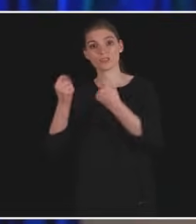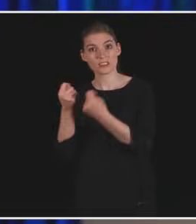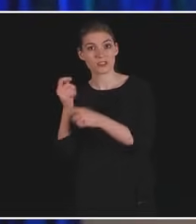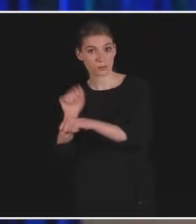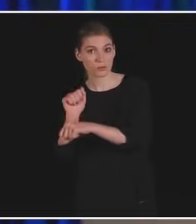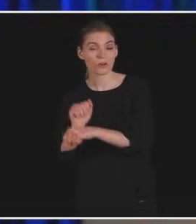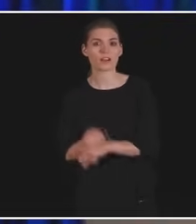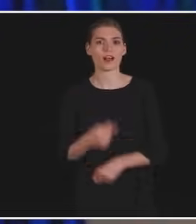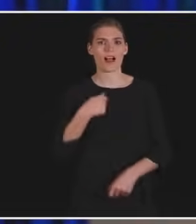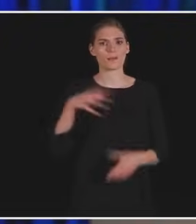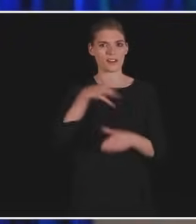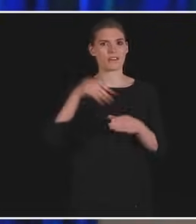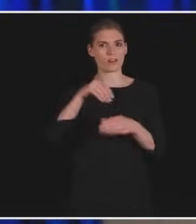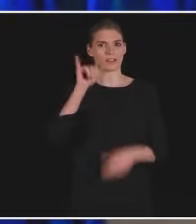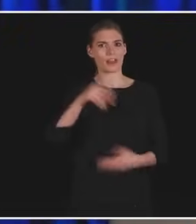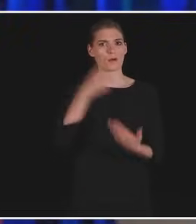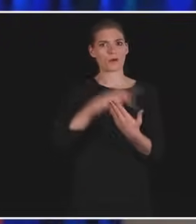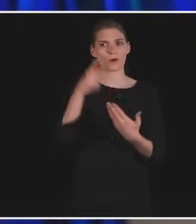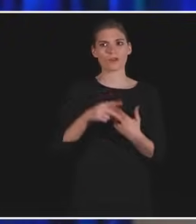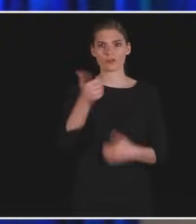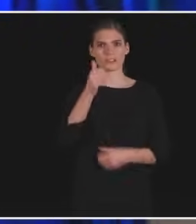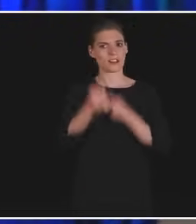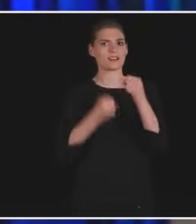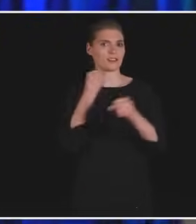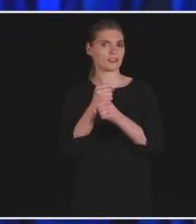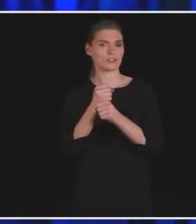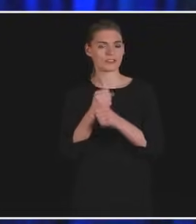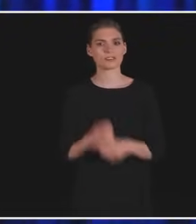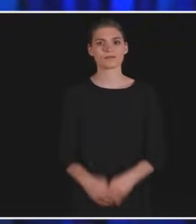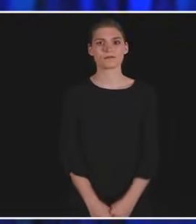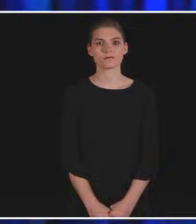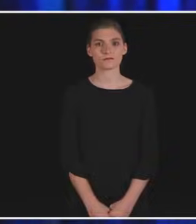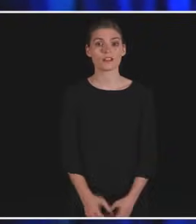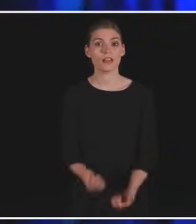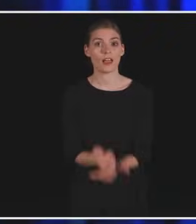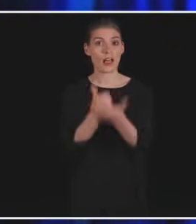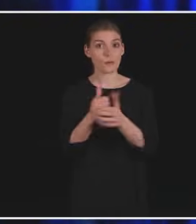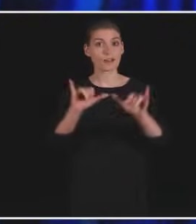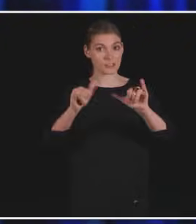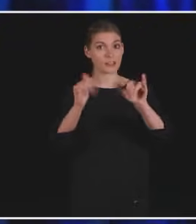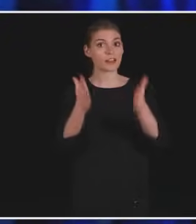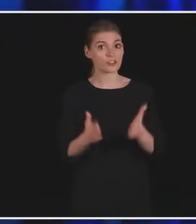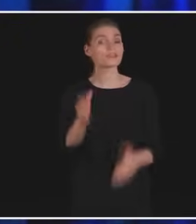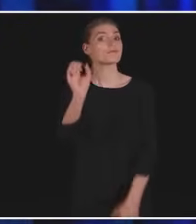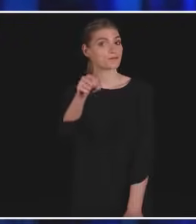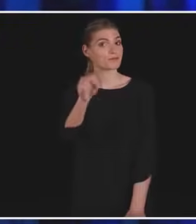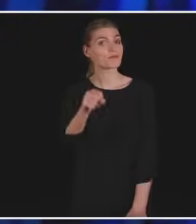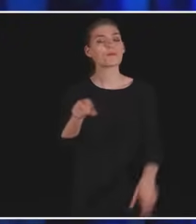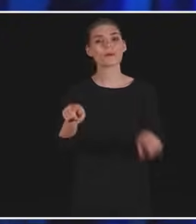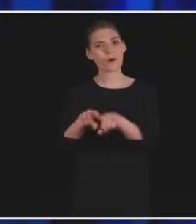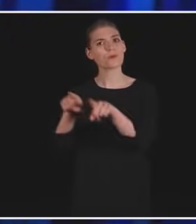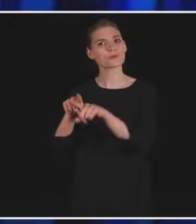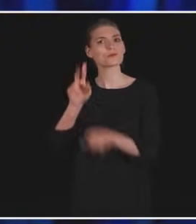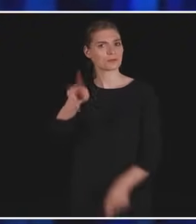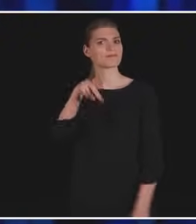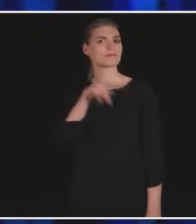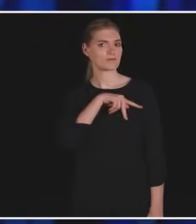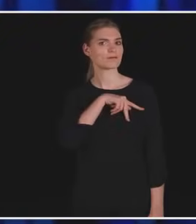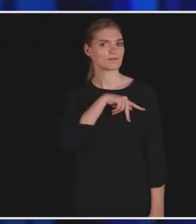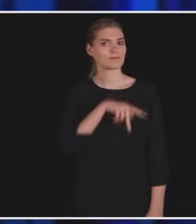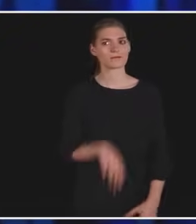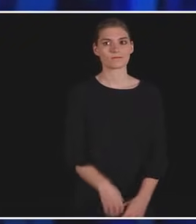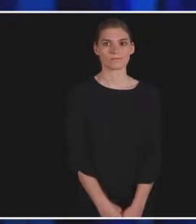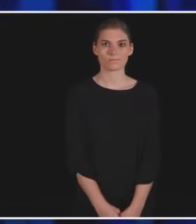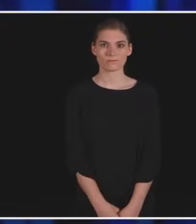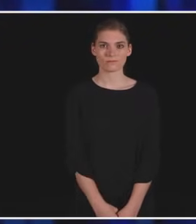teamwork. I've been involved in FIRST for 10 years now, and it has helped shape me not only as an engineer, but